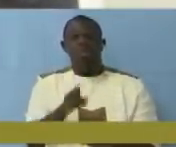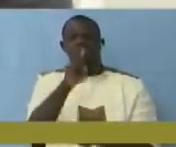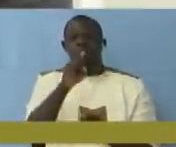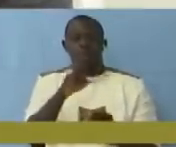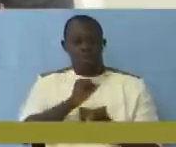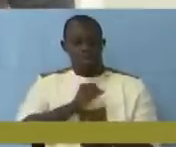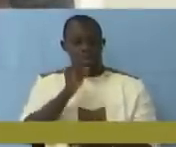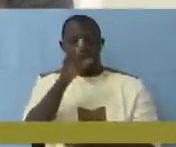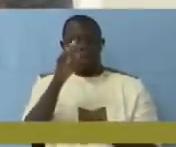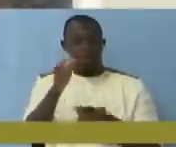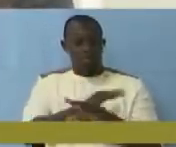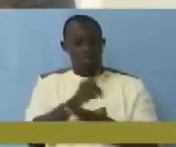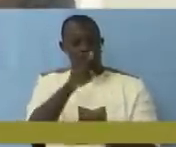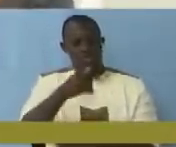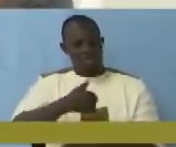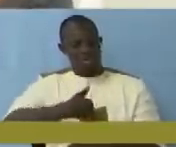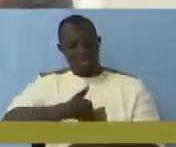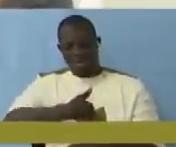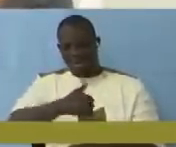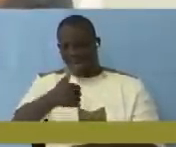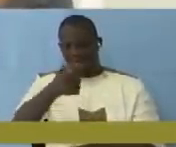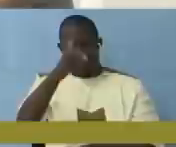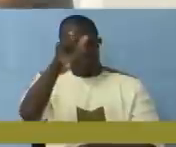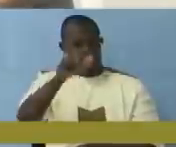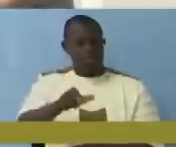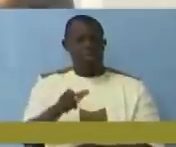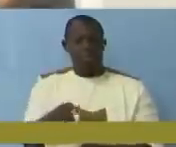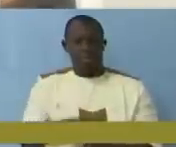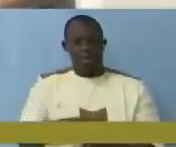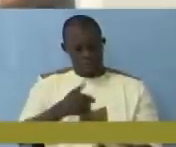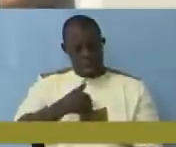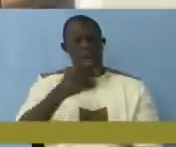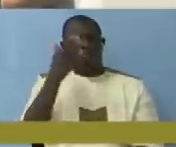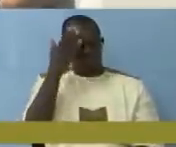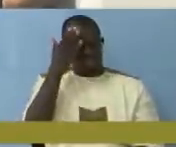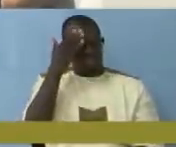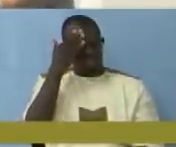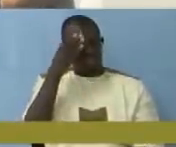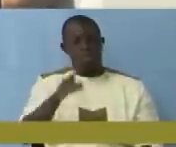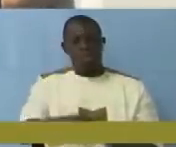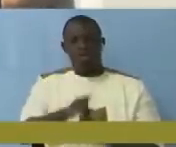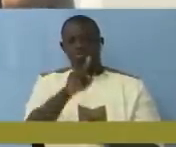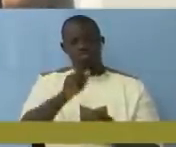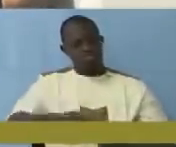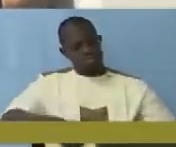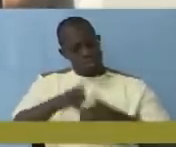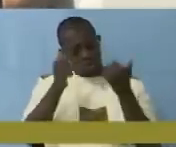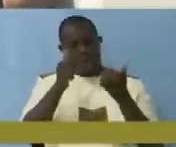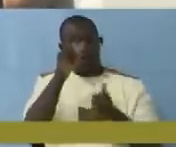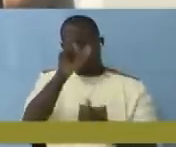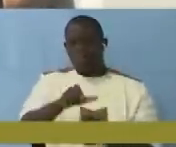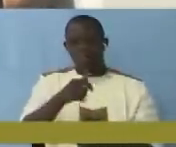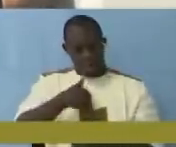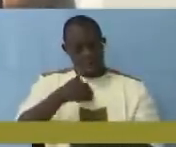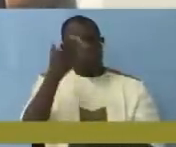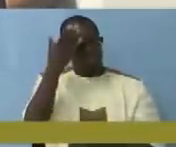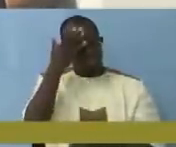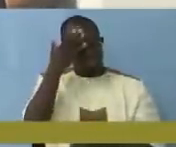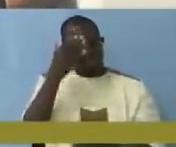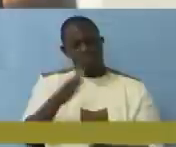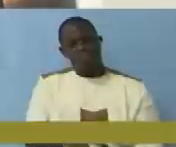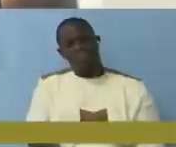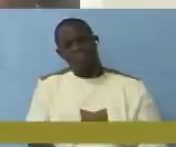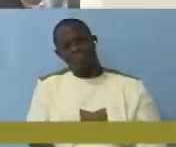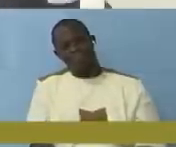you say you are a kind person. I know that. You are a good person. No.